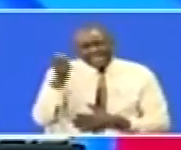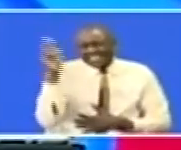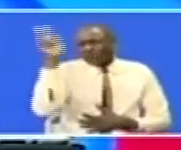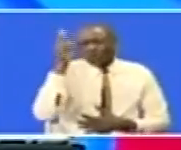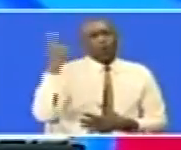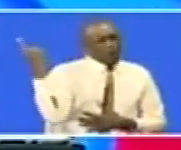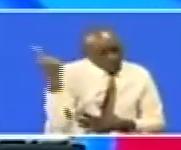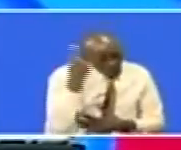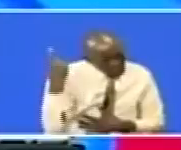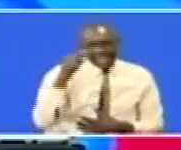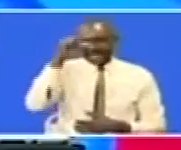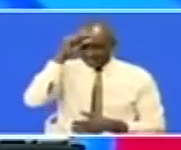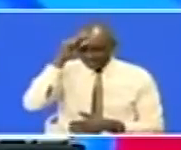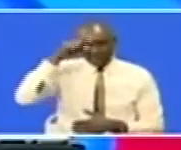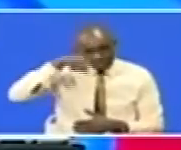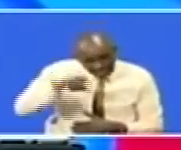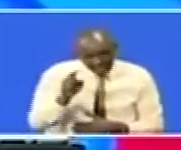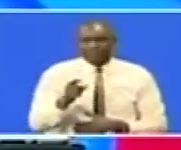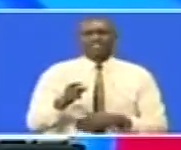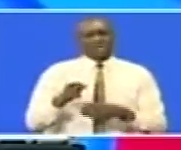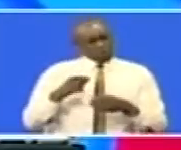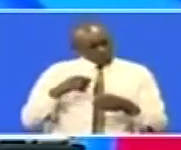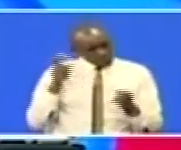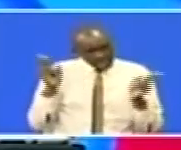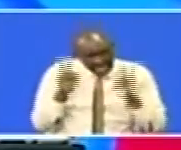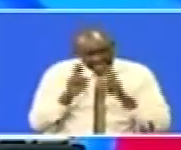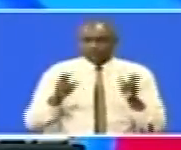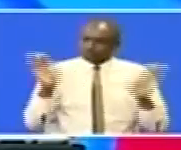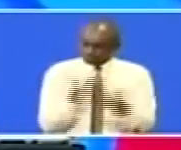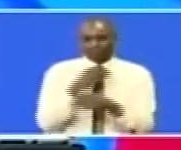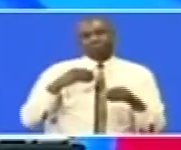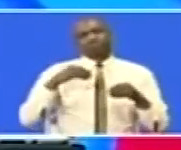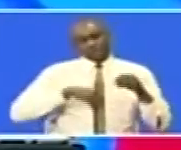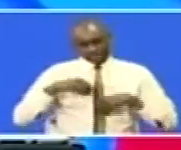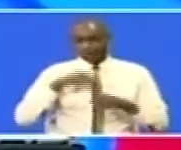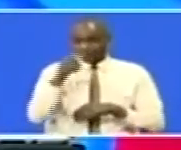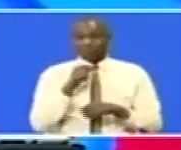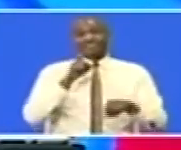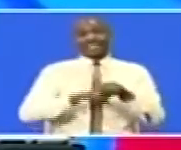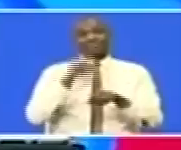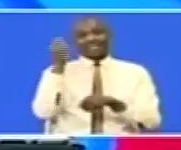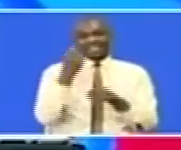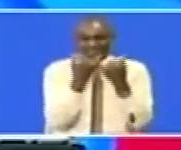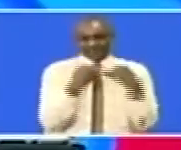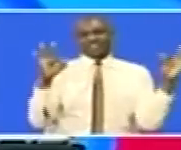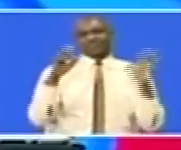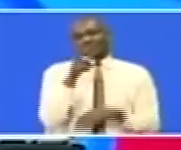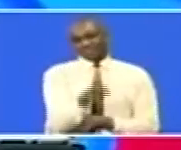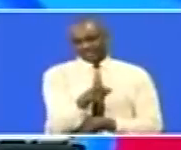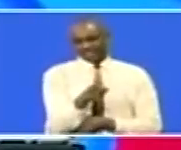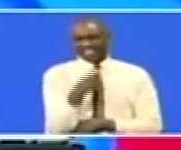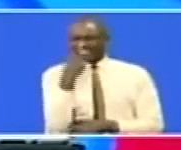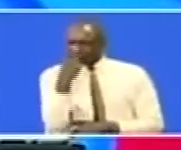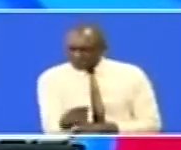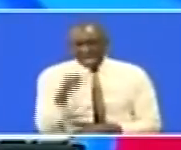one that has waged an all-out war on graft since Kenya's independence. He dismissed criticism from the opposition that the government has